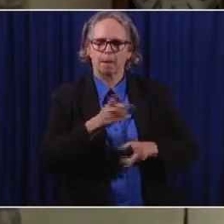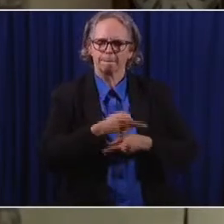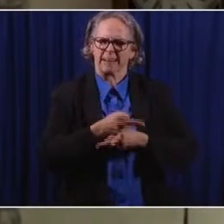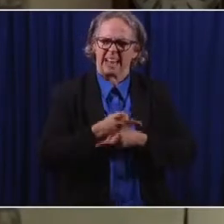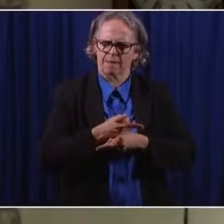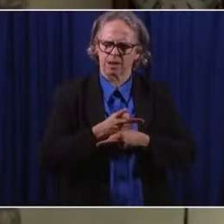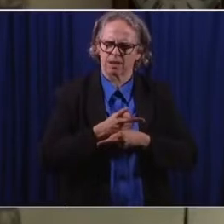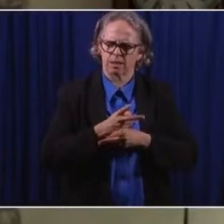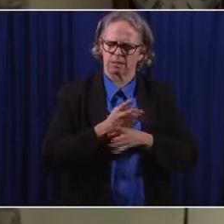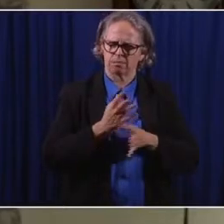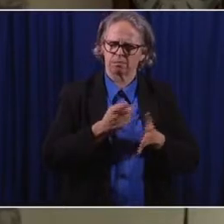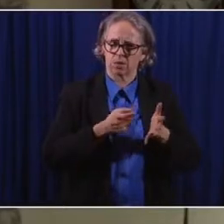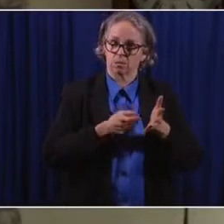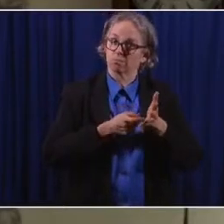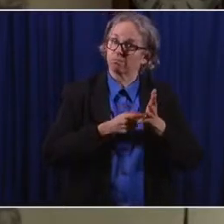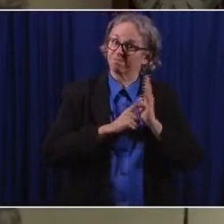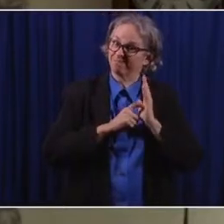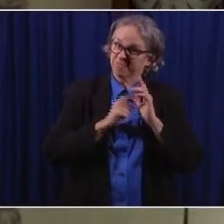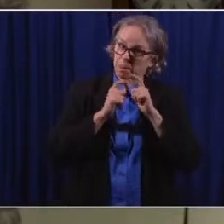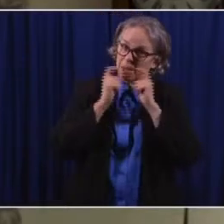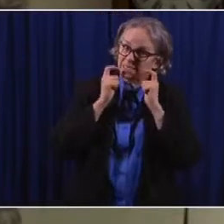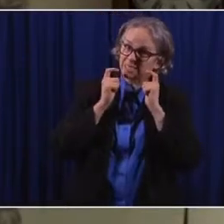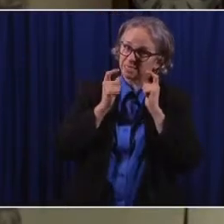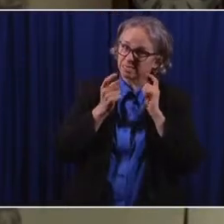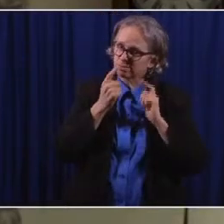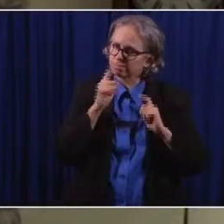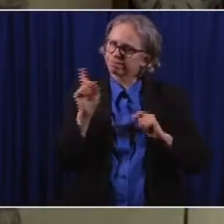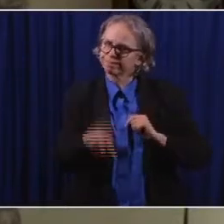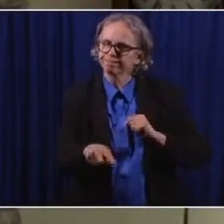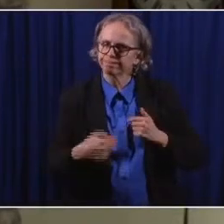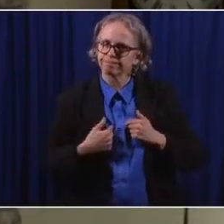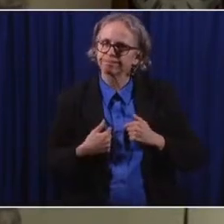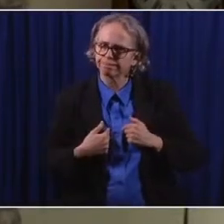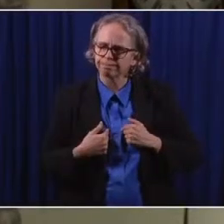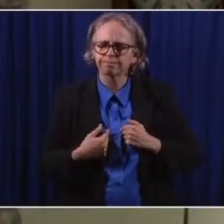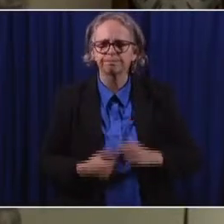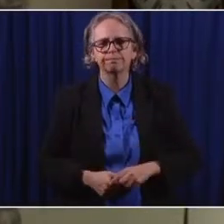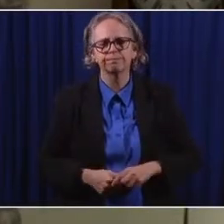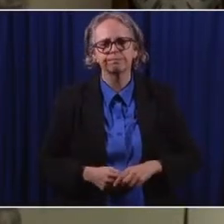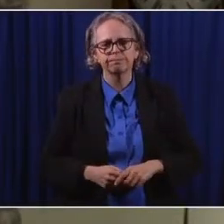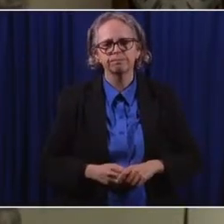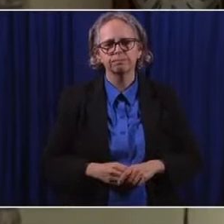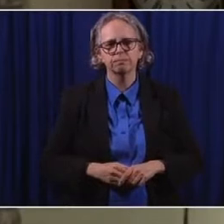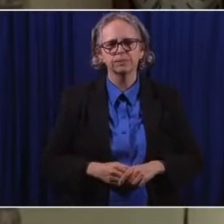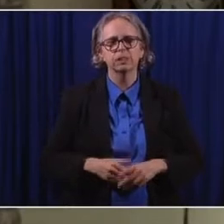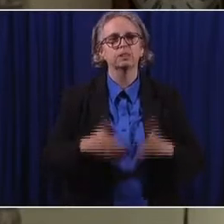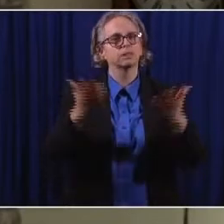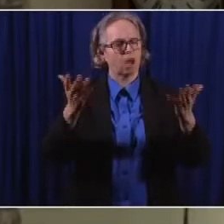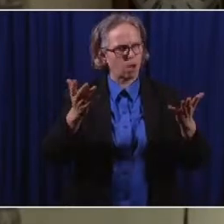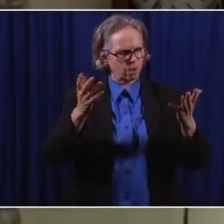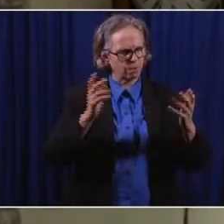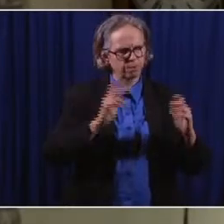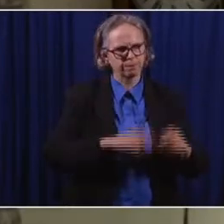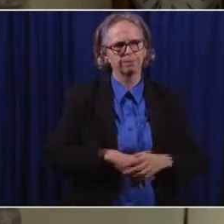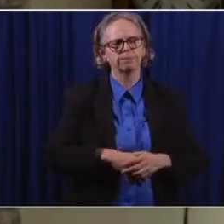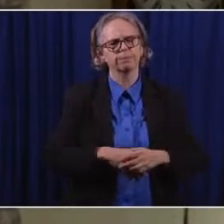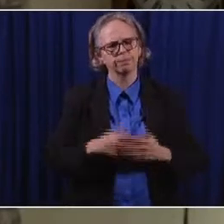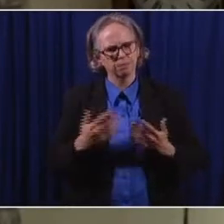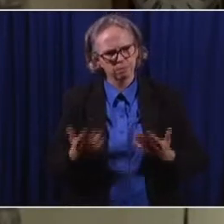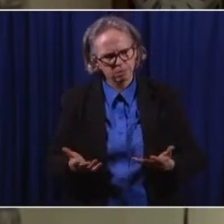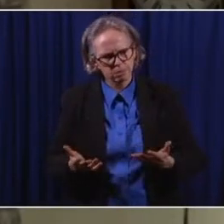mask by a person who's not the celebrant or a person who's not talking. So we've done that. In regard